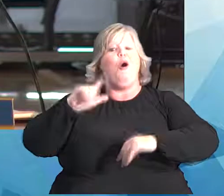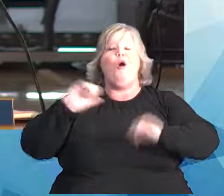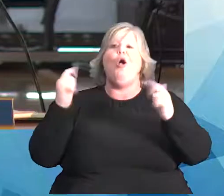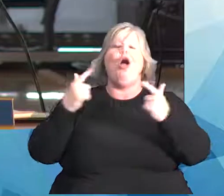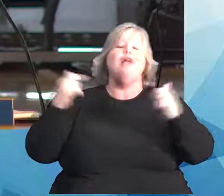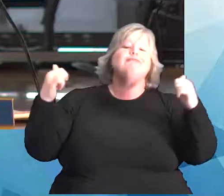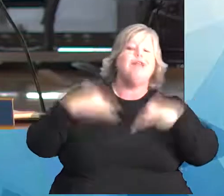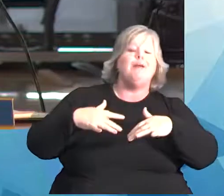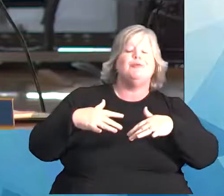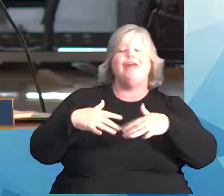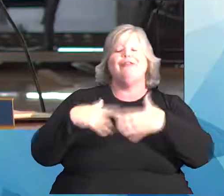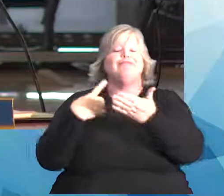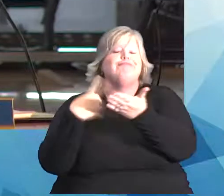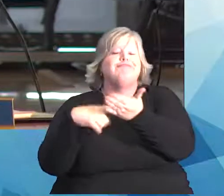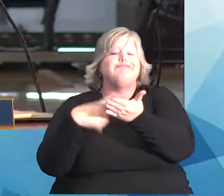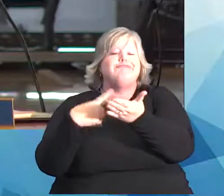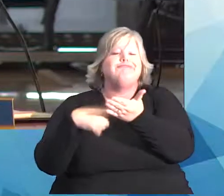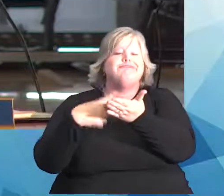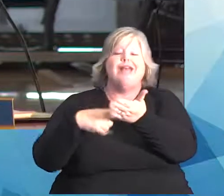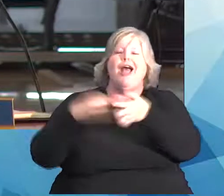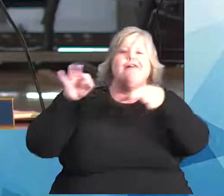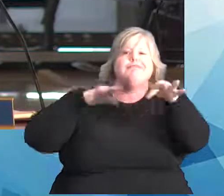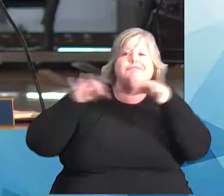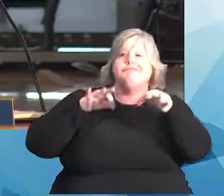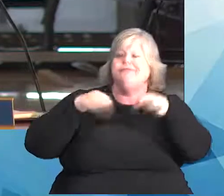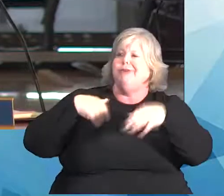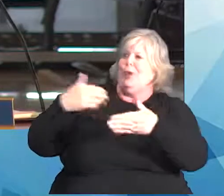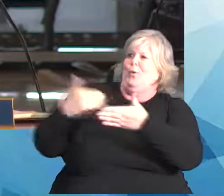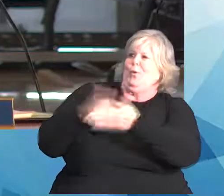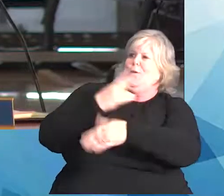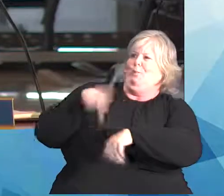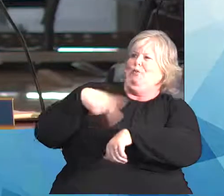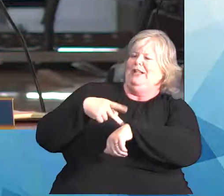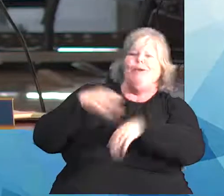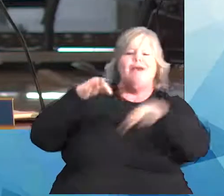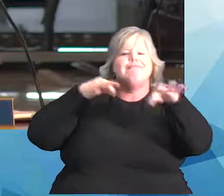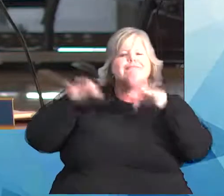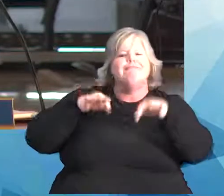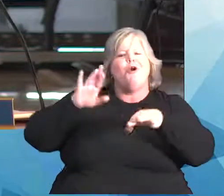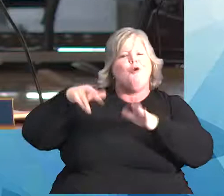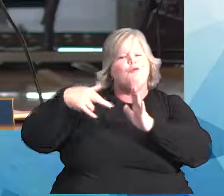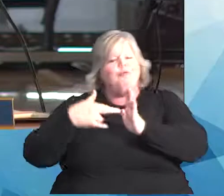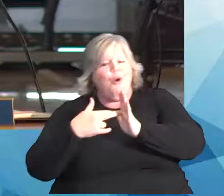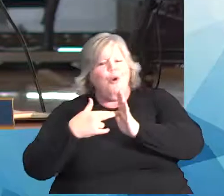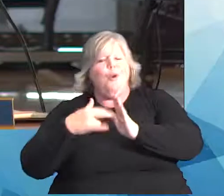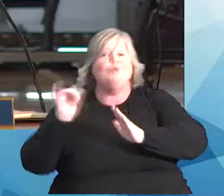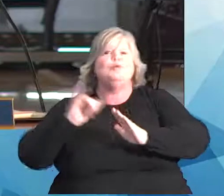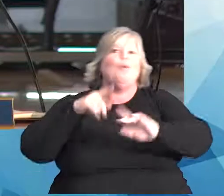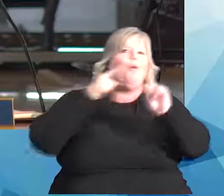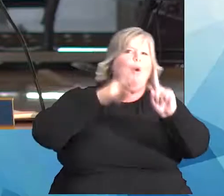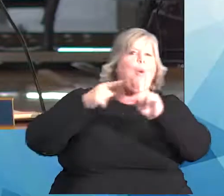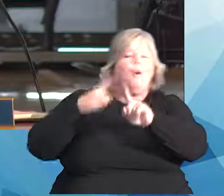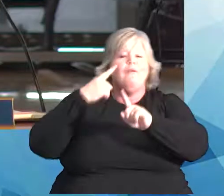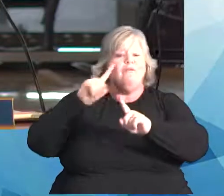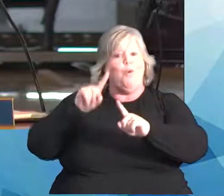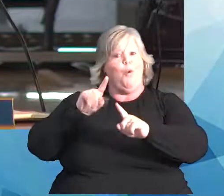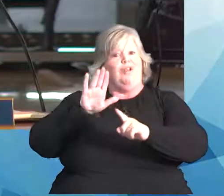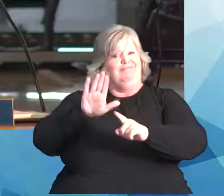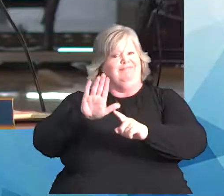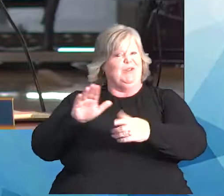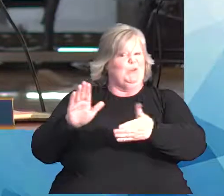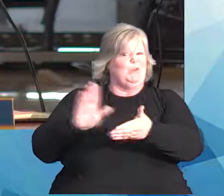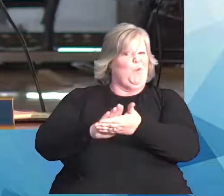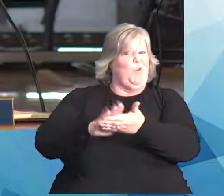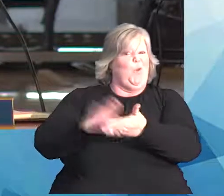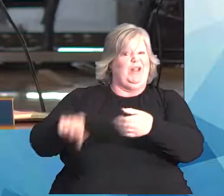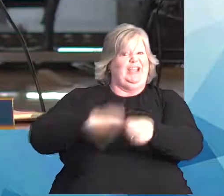to learn a little bit more about her and her role in the principal position, as well as her goals for the school year. With her moving